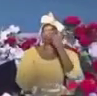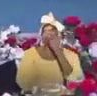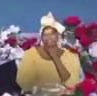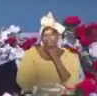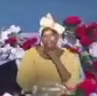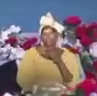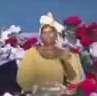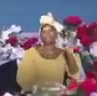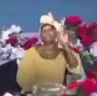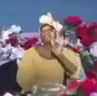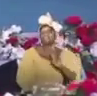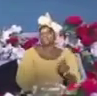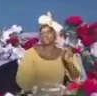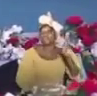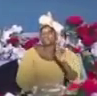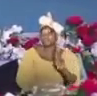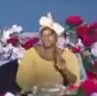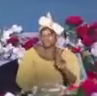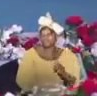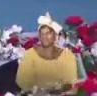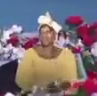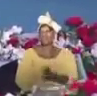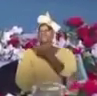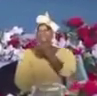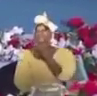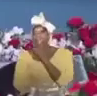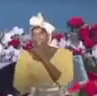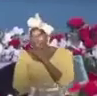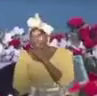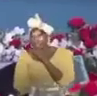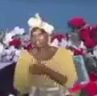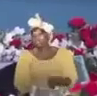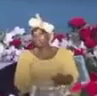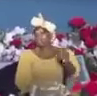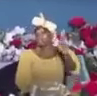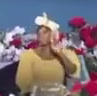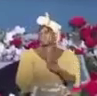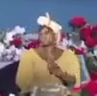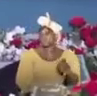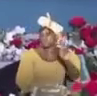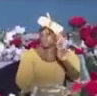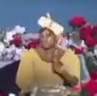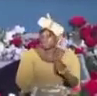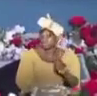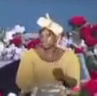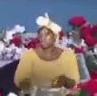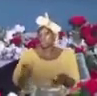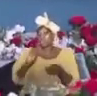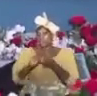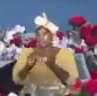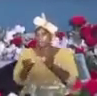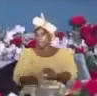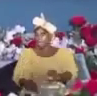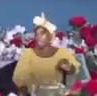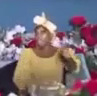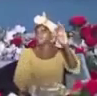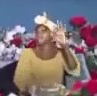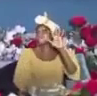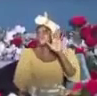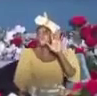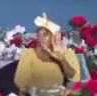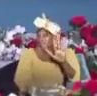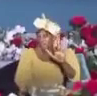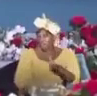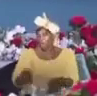a thing is taken out of its jurisdiction or purpose, it becomes abuse. The fourth reason why people go